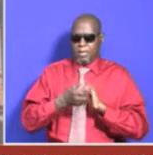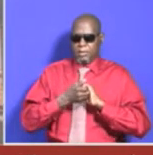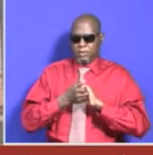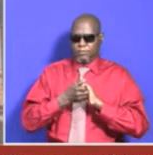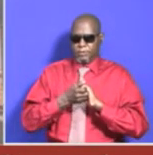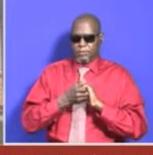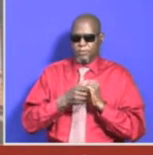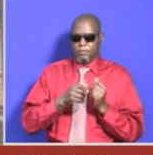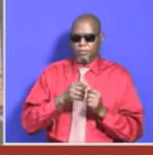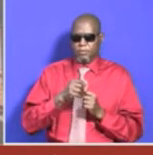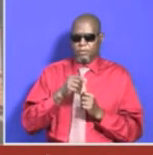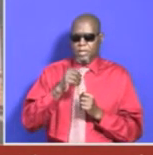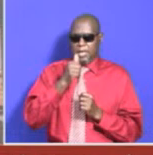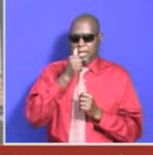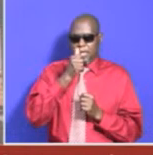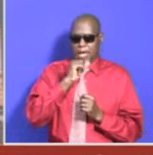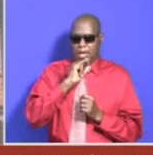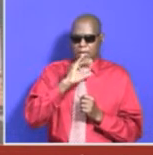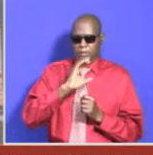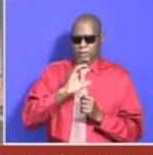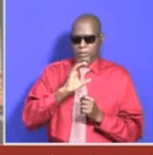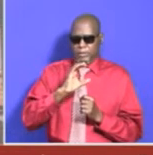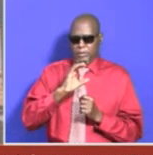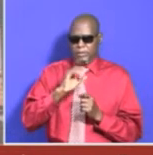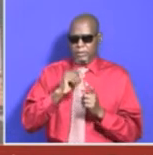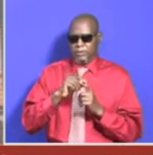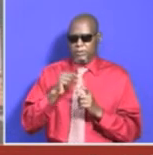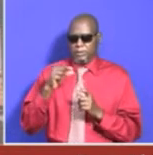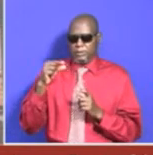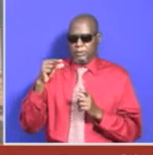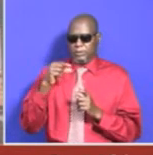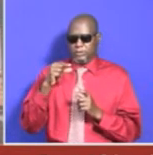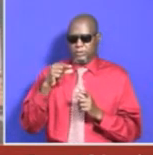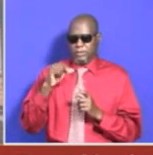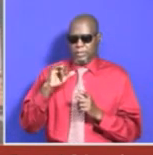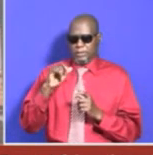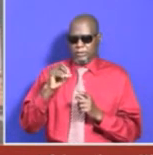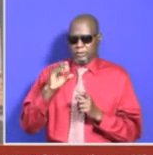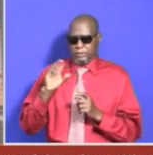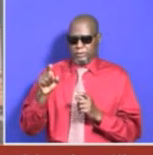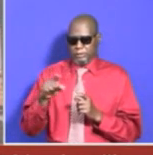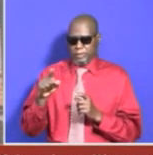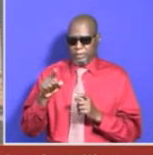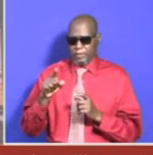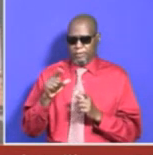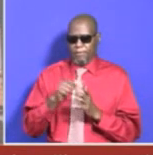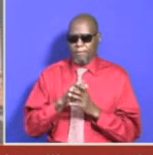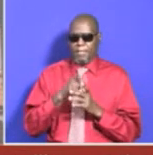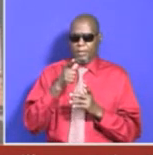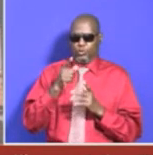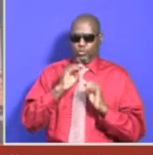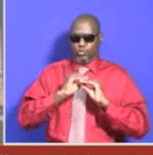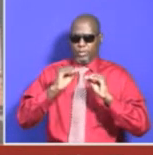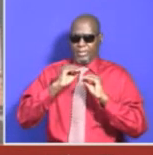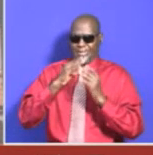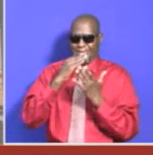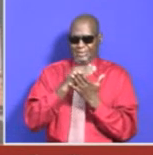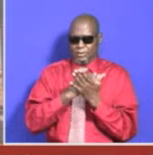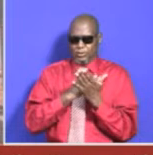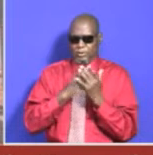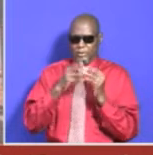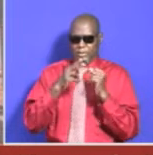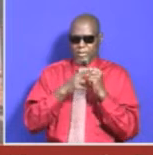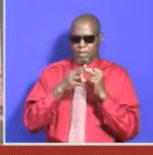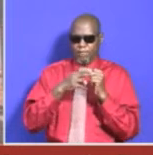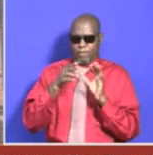Solution, AIC, and GS Endeavor. As part of the program, farmers underwent a four-month training session at a seven-acre demo